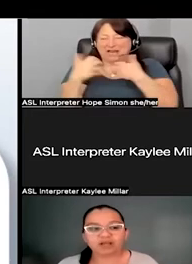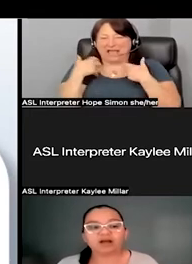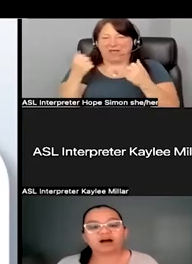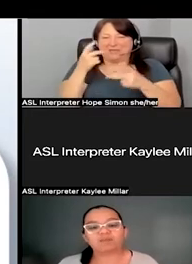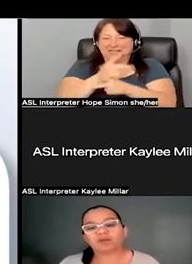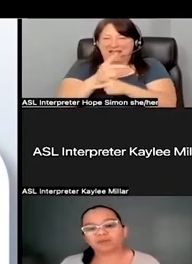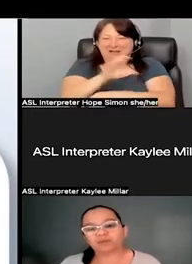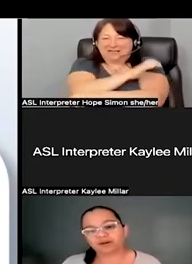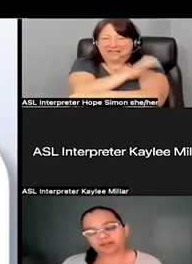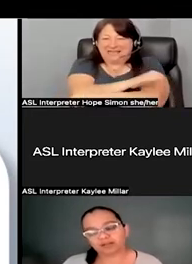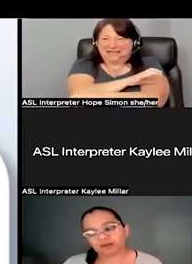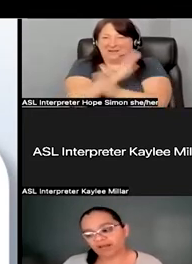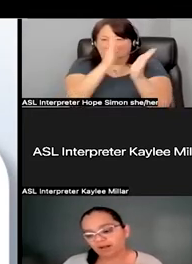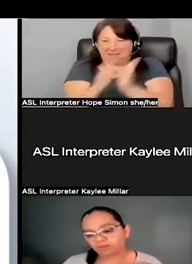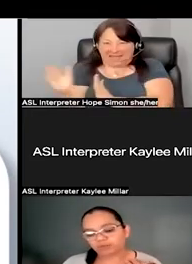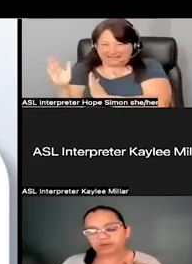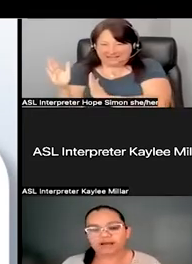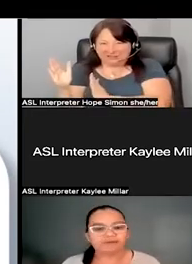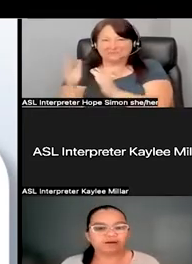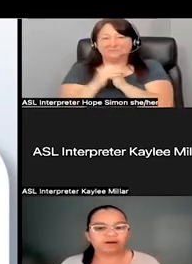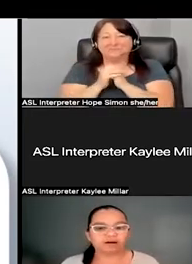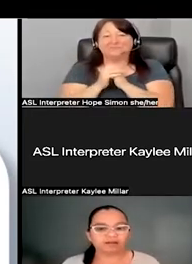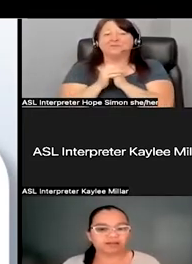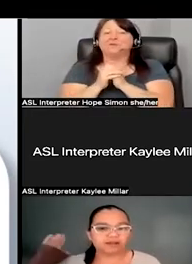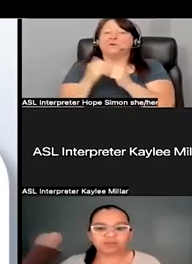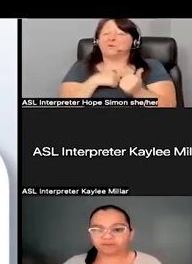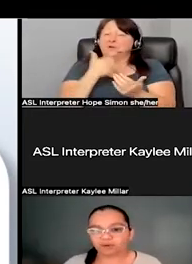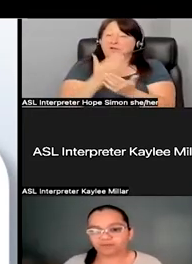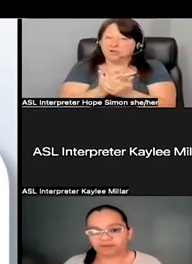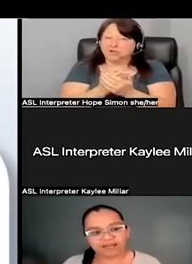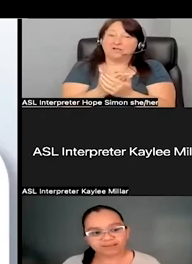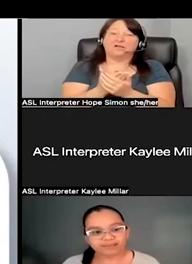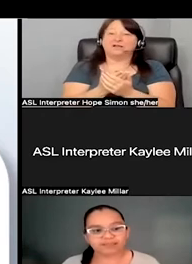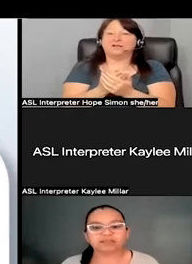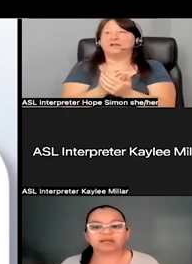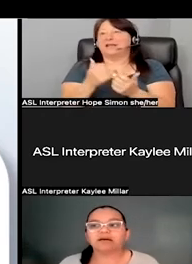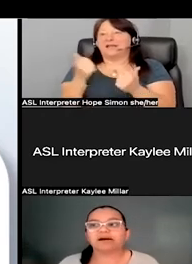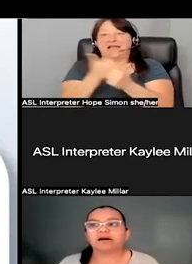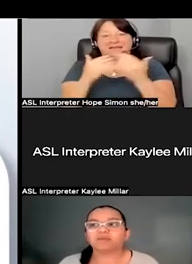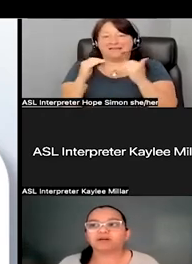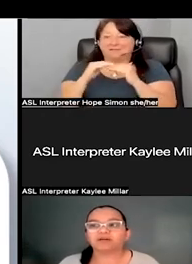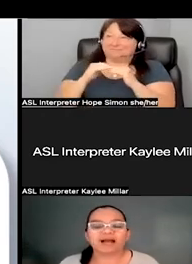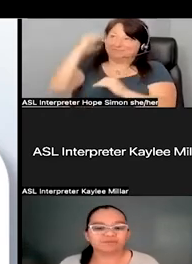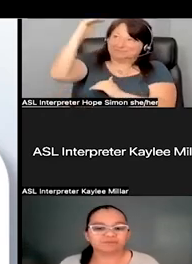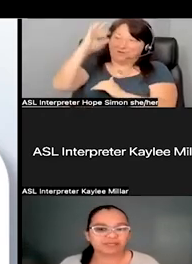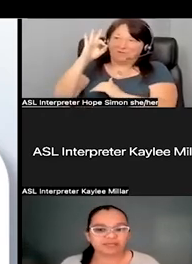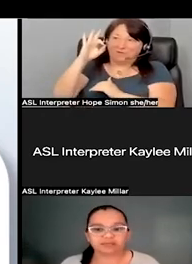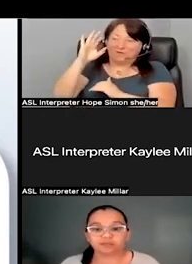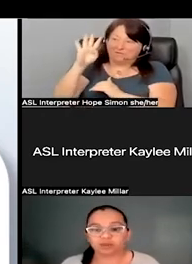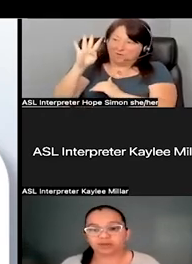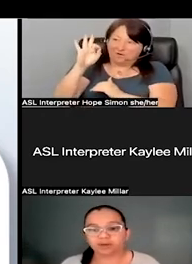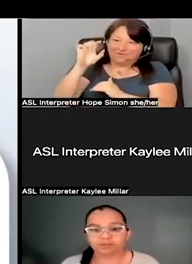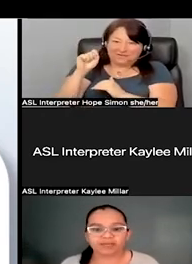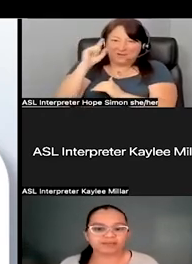package. Although we are good about, you know, having our anything above 4 feet fastened, we have been getting